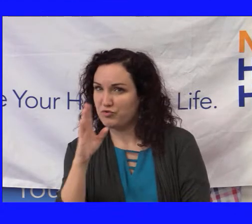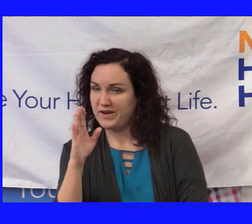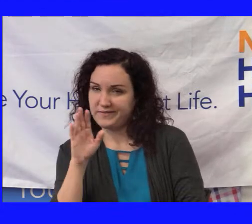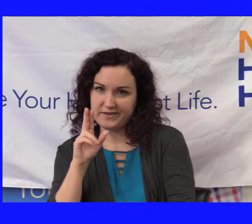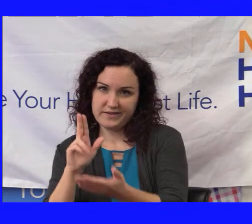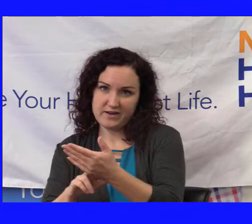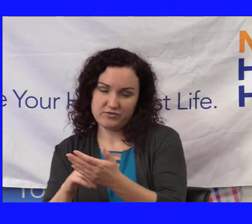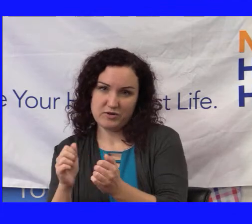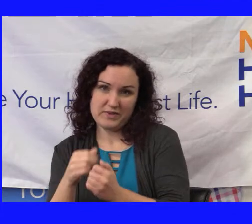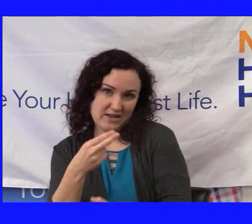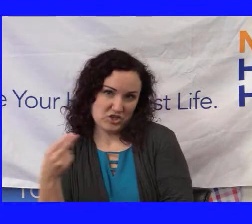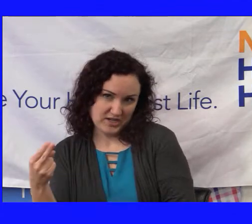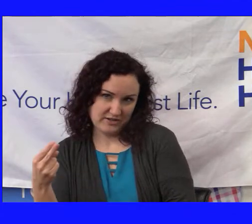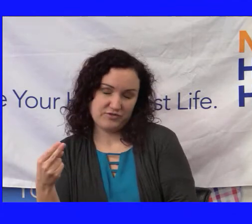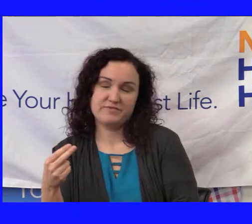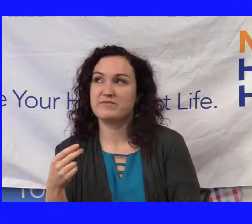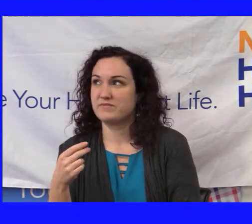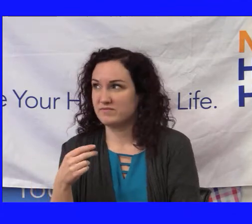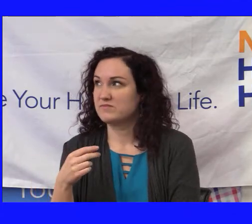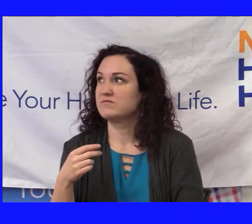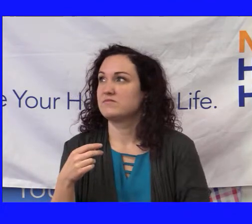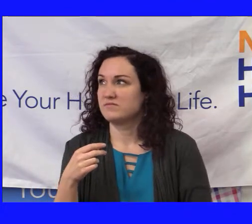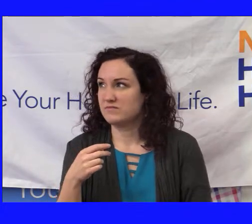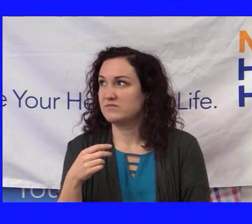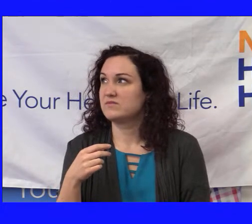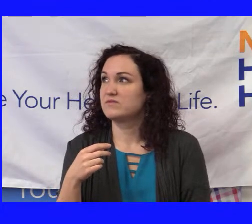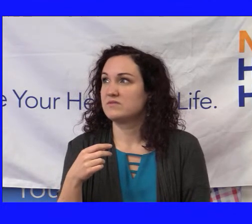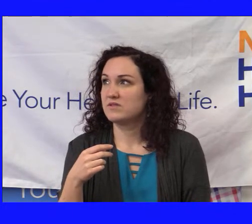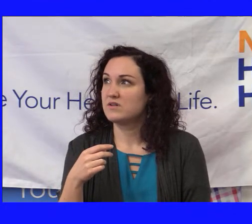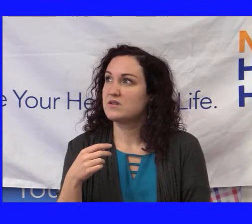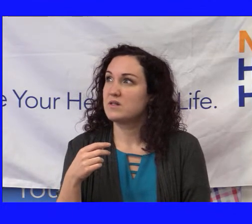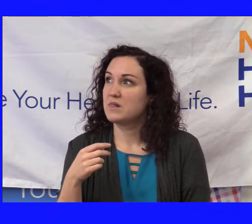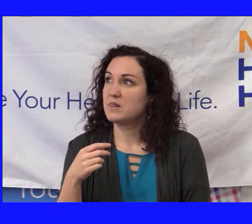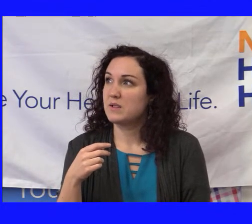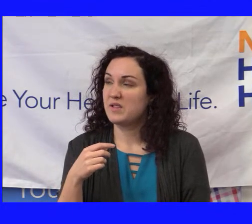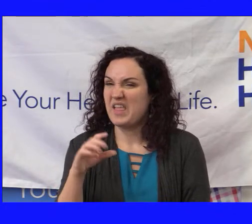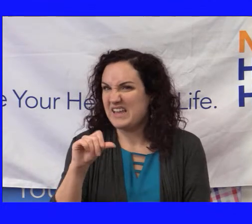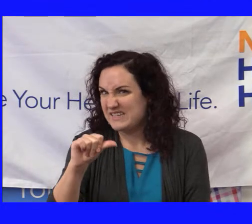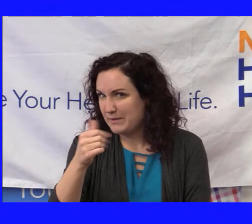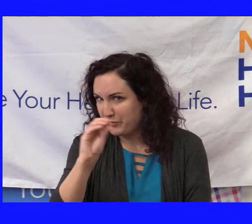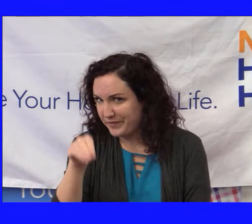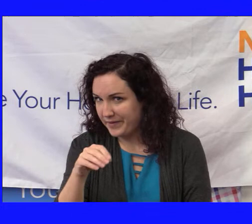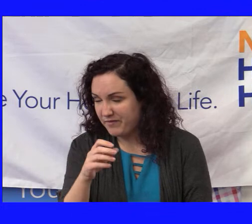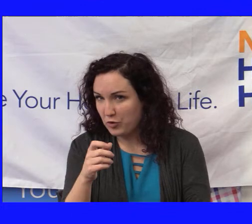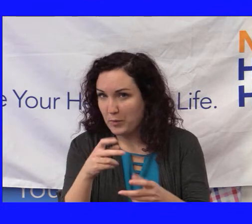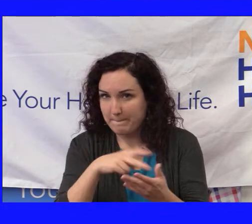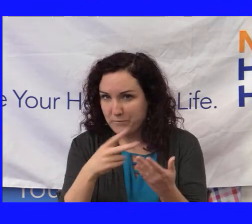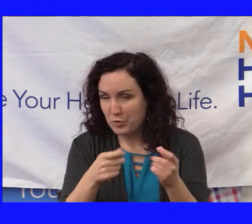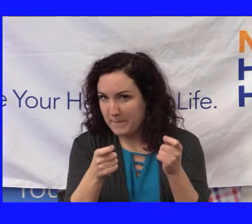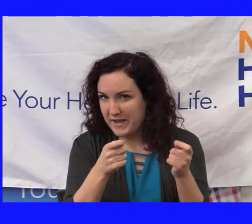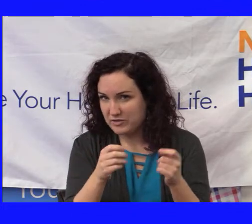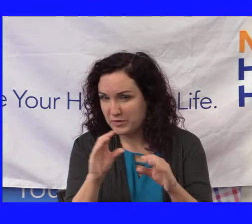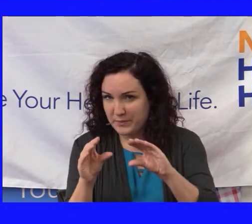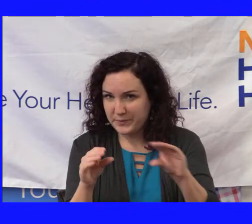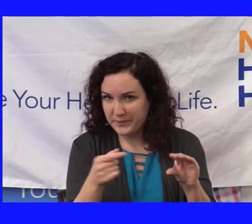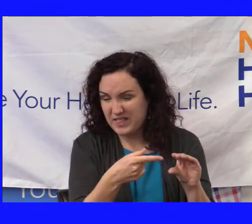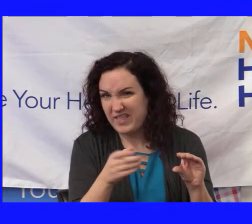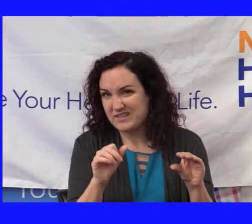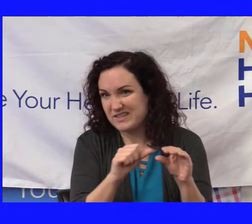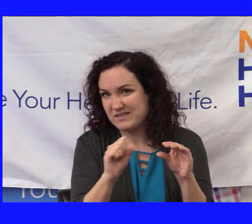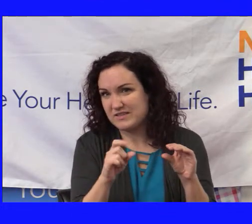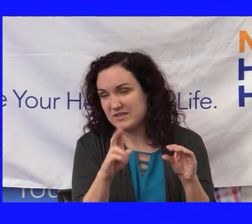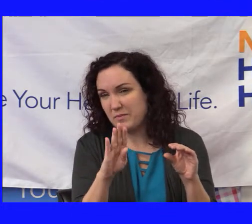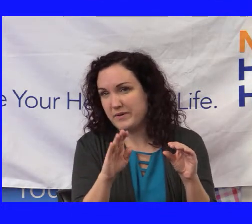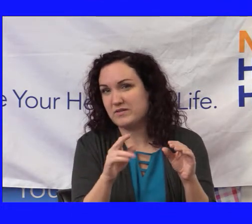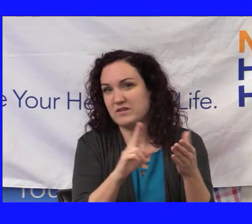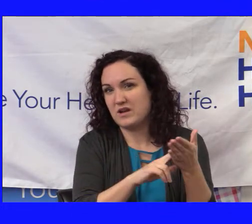longer an opportunity under the contract. So the only portion there being that 10% for program management, and that is being subcontracted